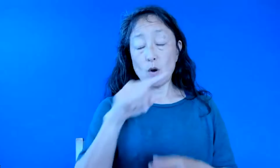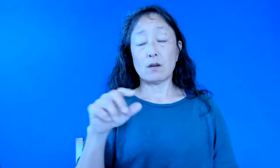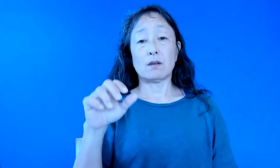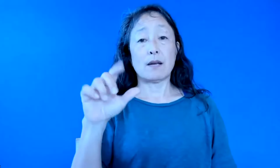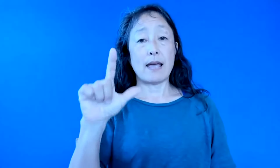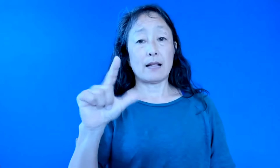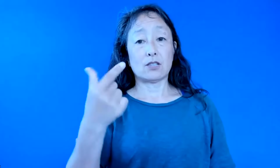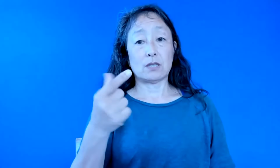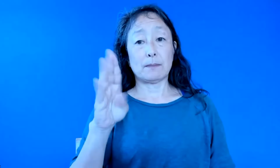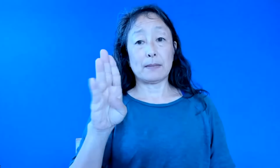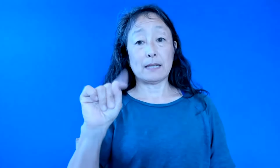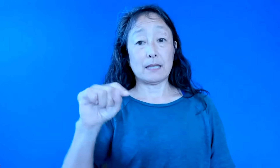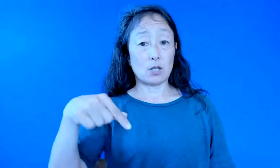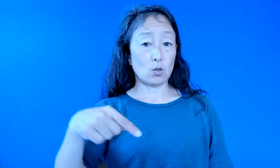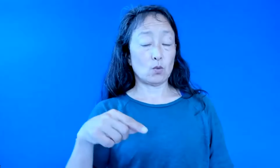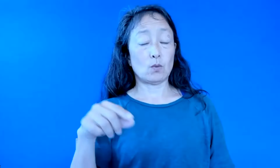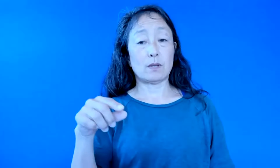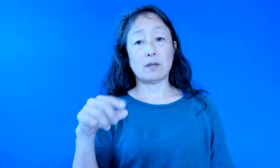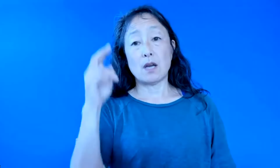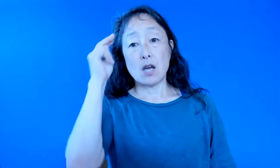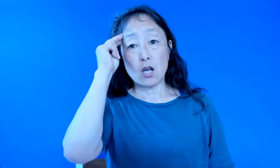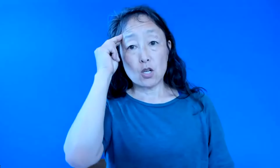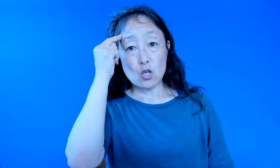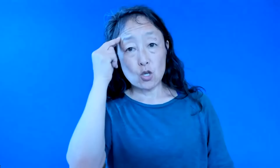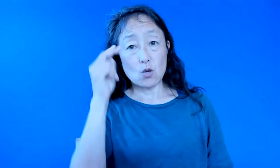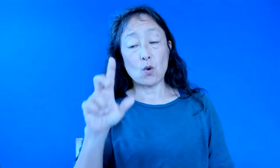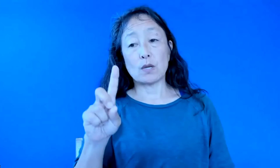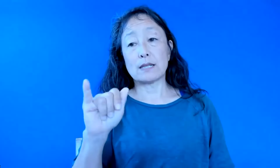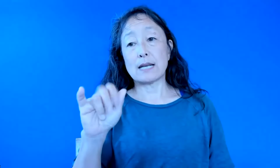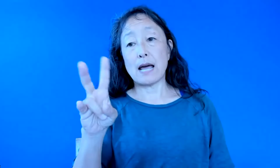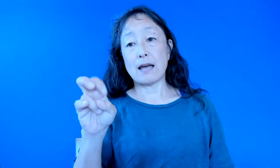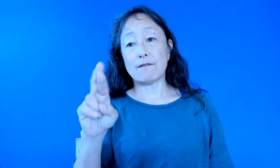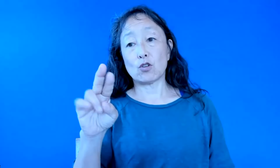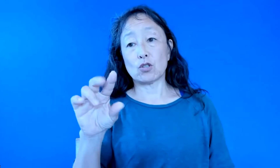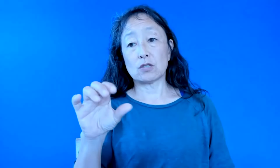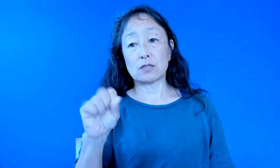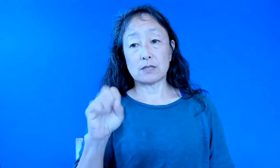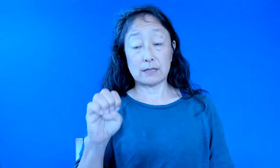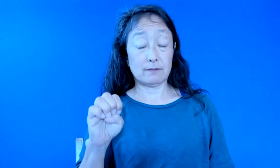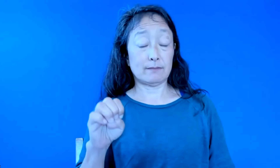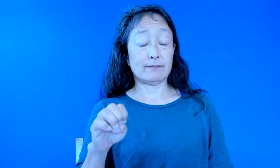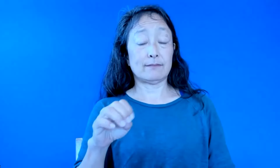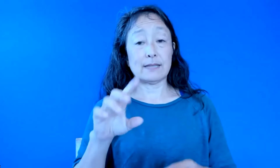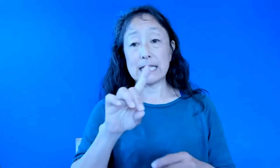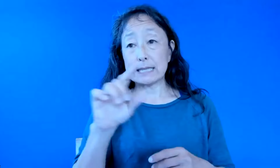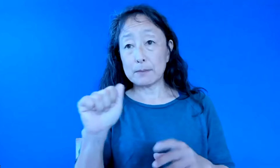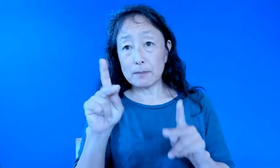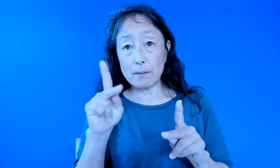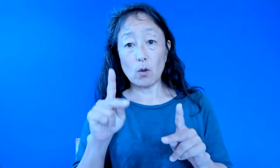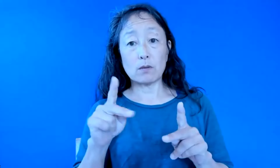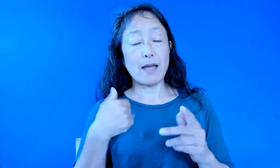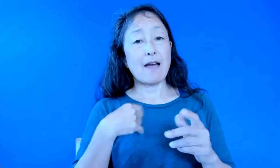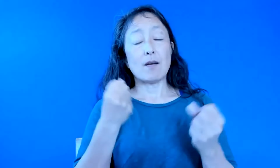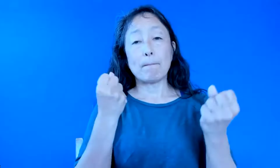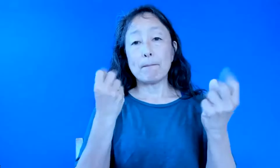neurodivergence and disability. So there's often a lot of multiple oppressions at play or multiple power systems at